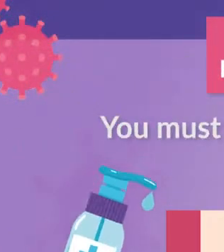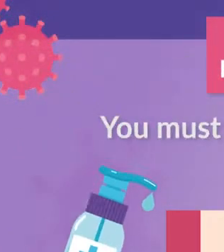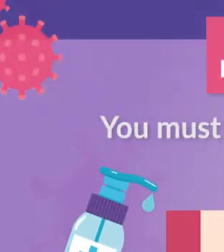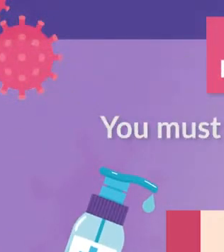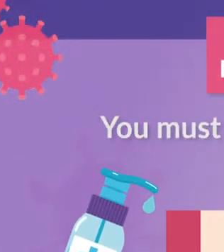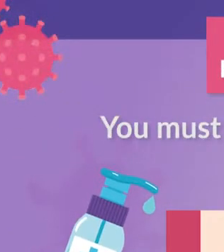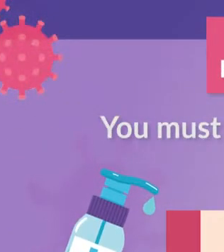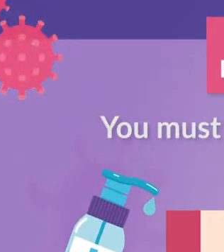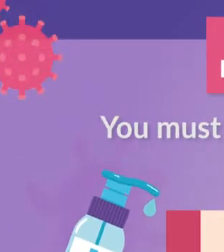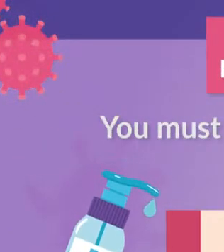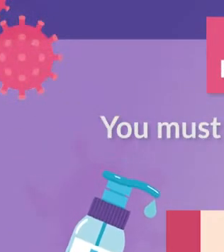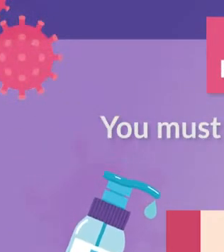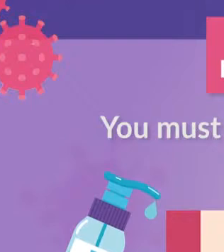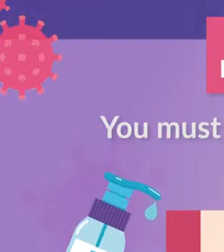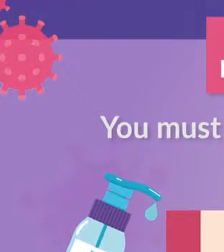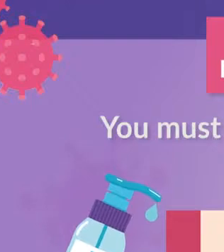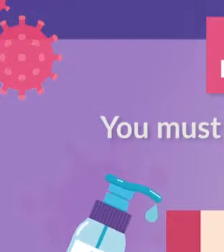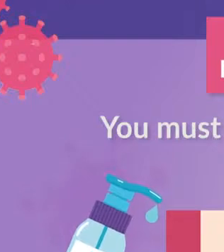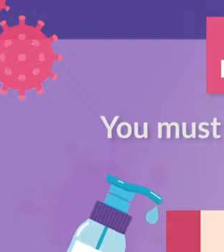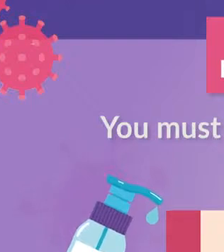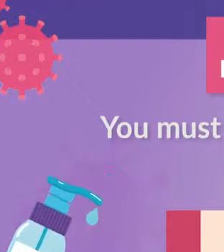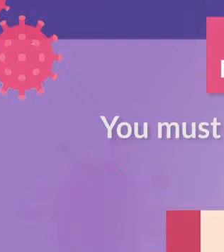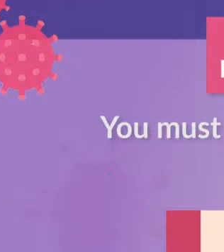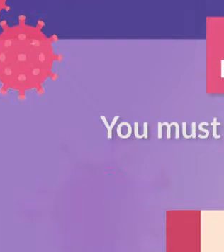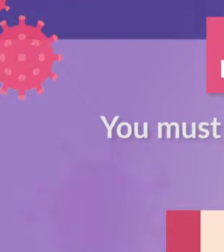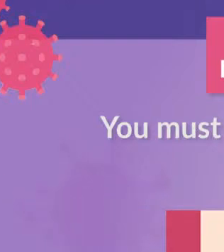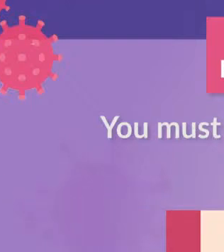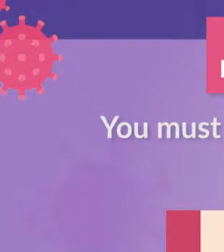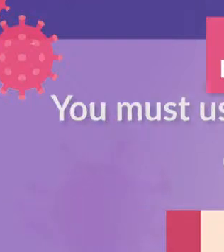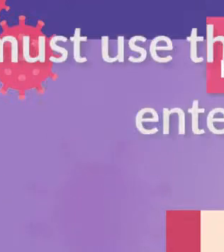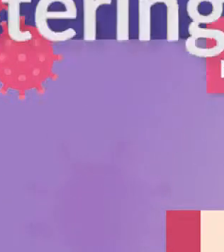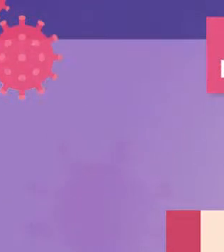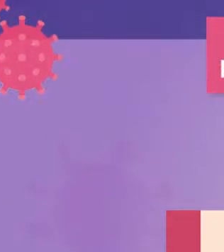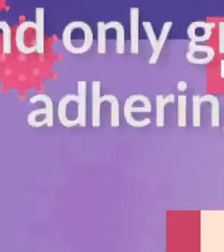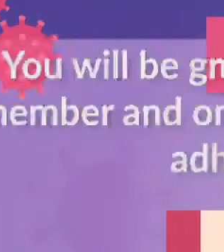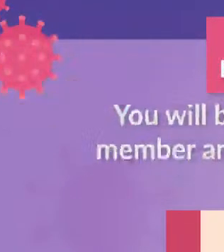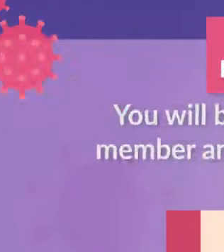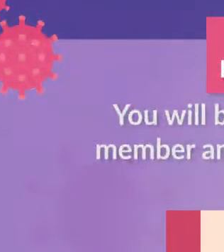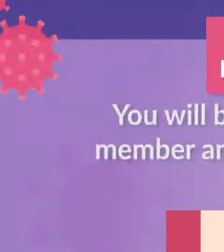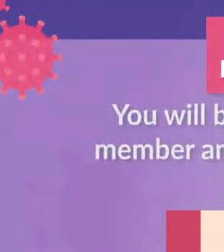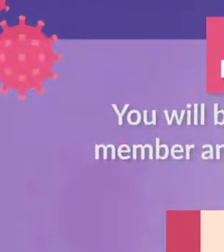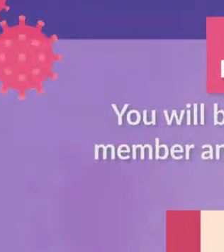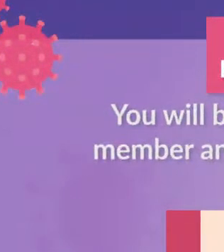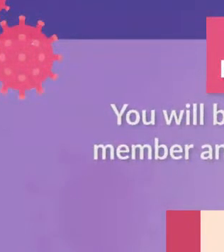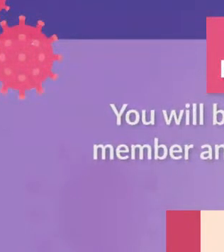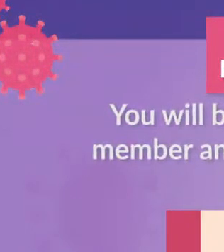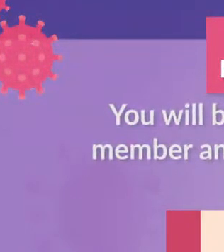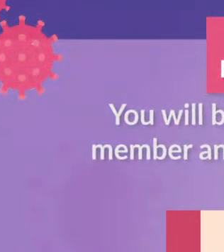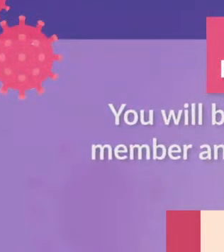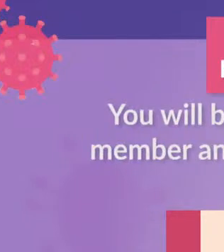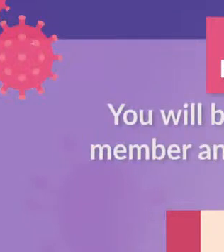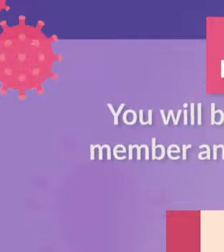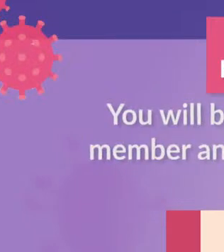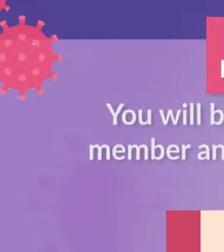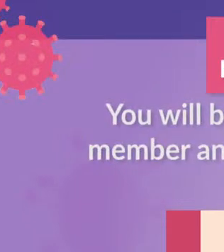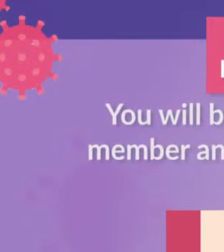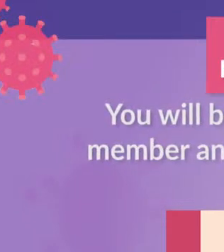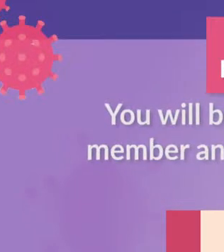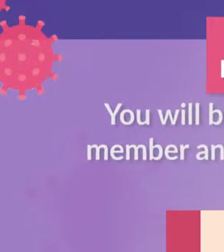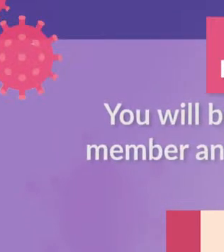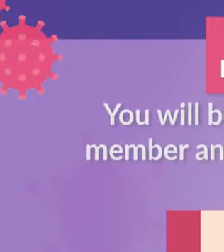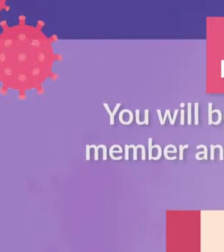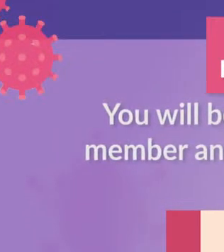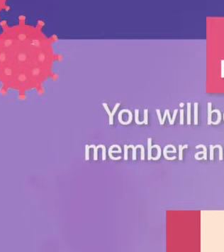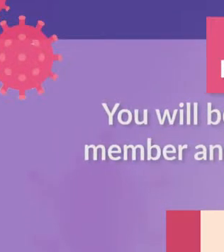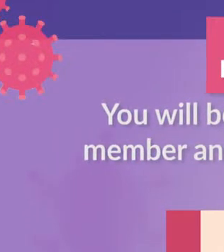hand sanitizers provided before entering the establishment. You will be greeted at the door by a dedicated staff member and